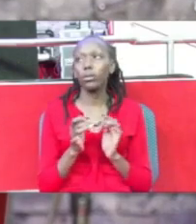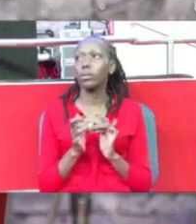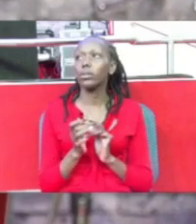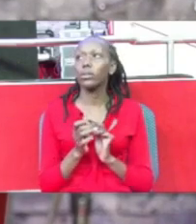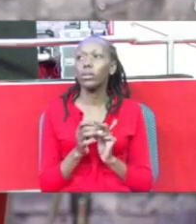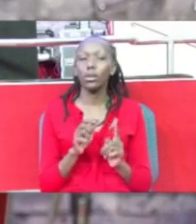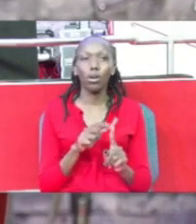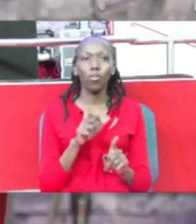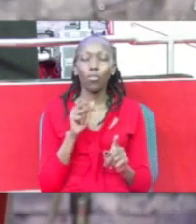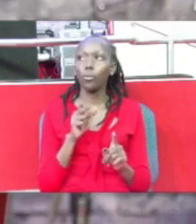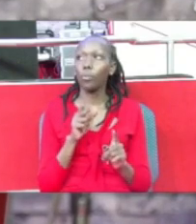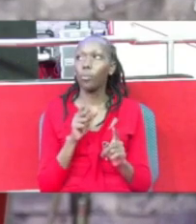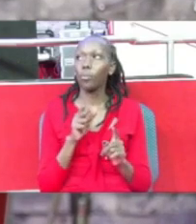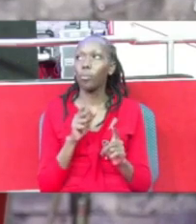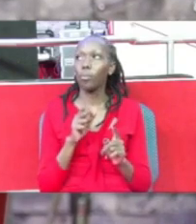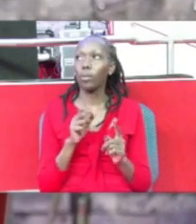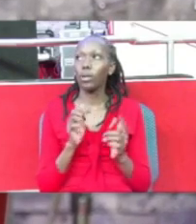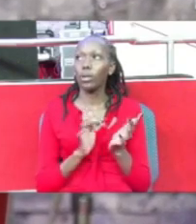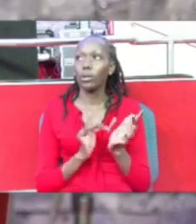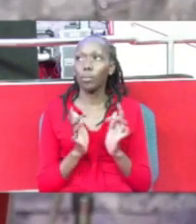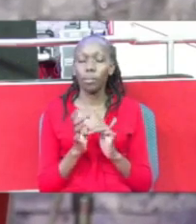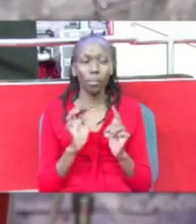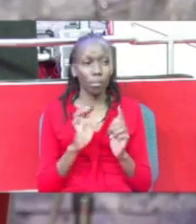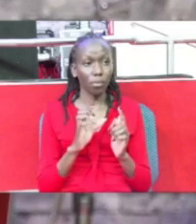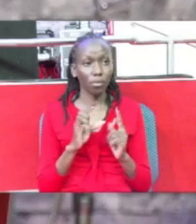from the book of 2 Kings,